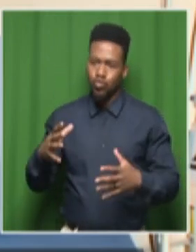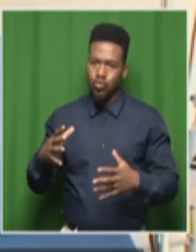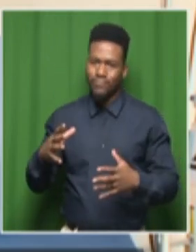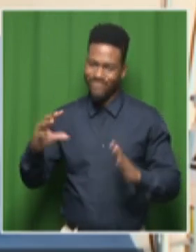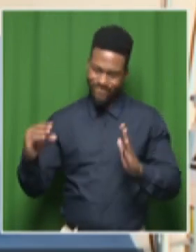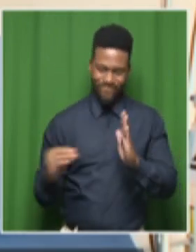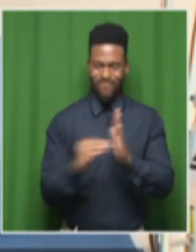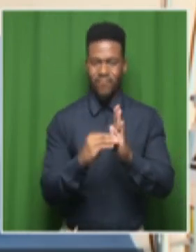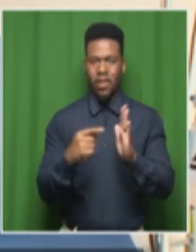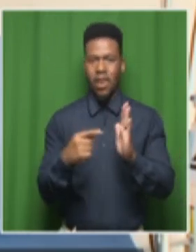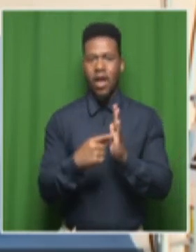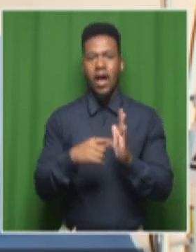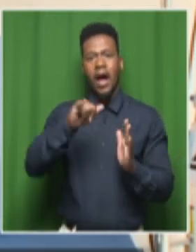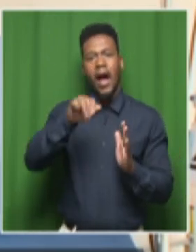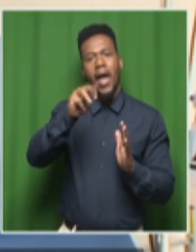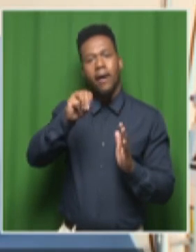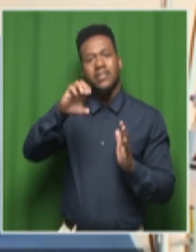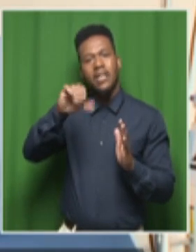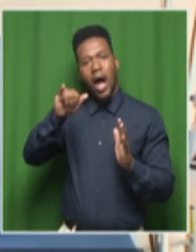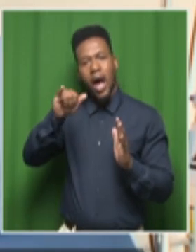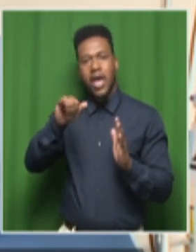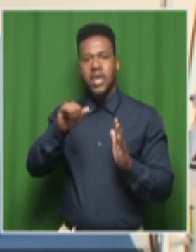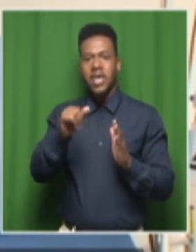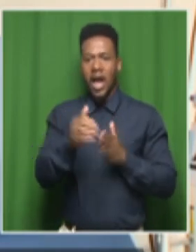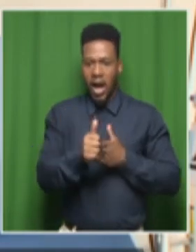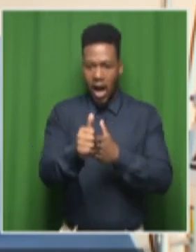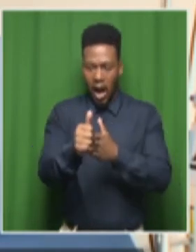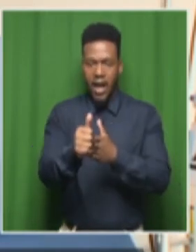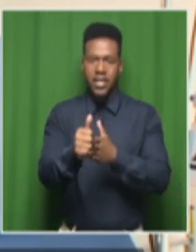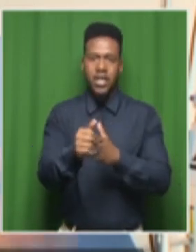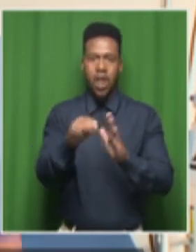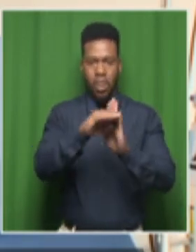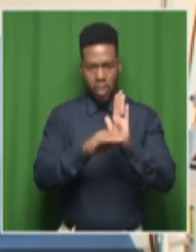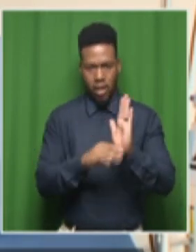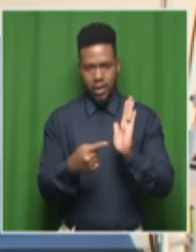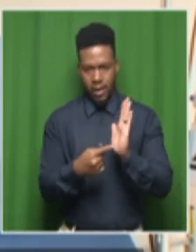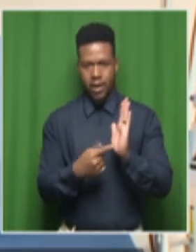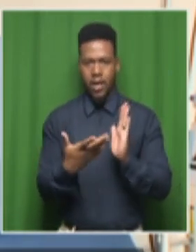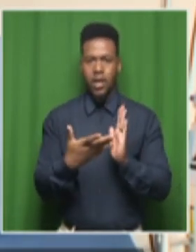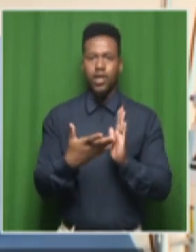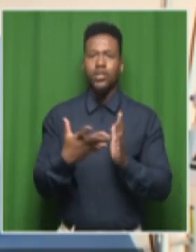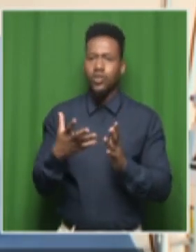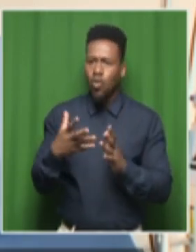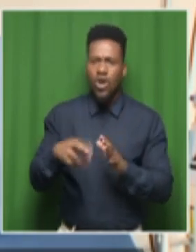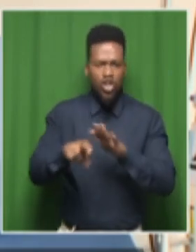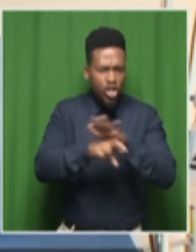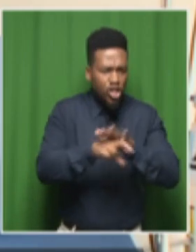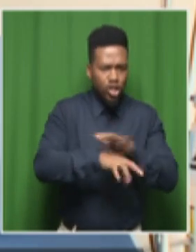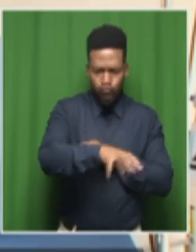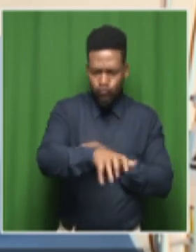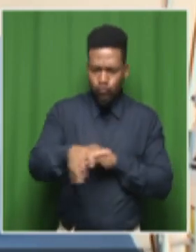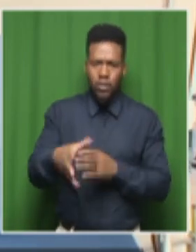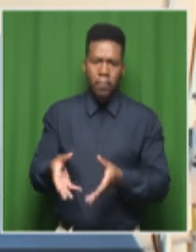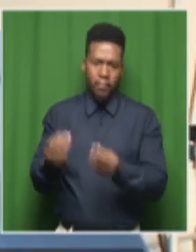the IMCI guidelines. The IMCI guidelines are actually the WHO guidelines, which get adapted for each region. So this is